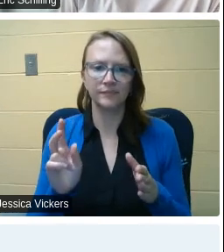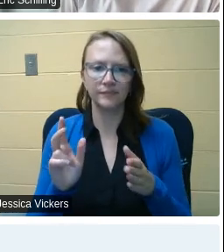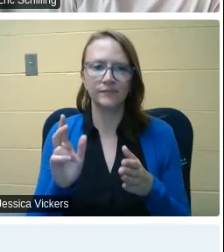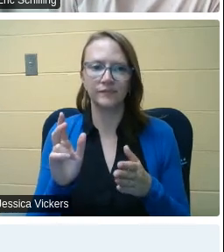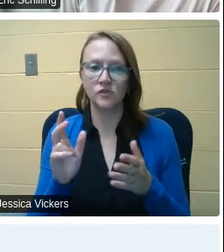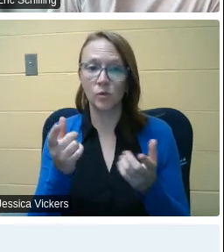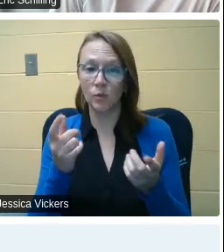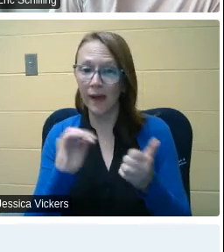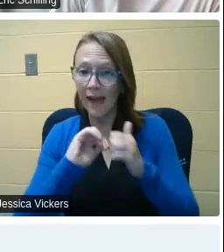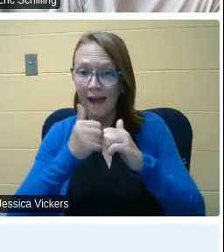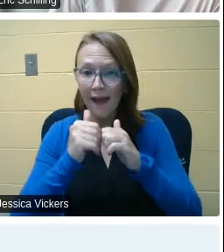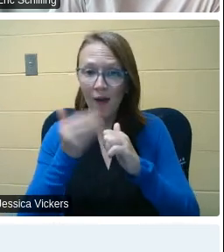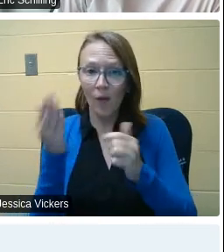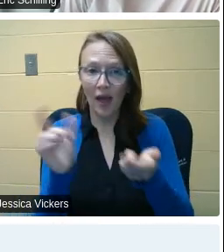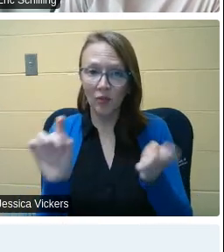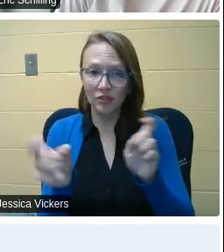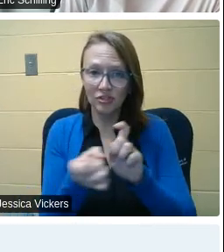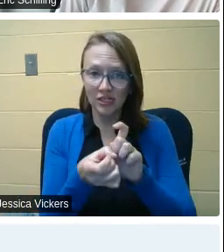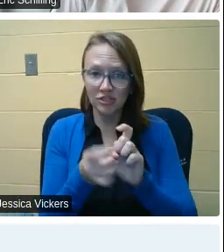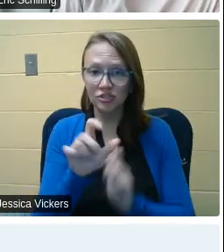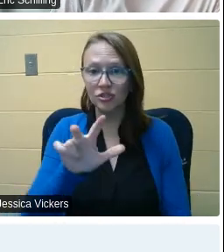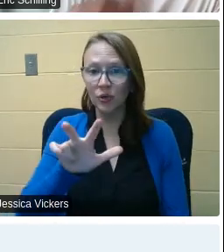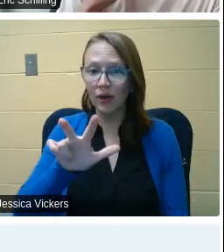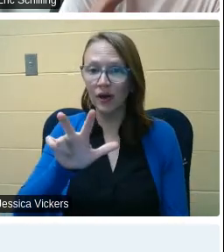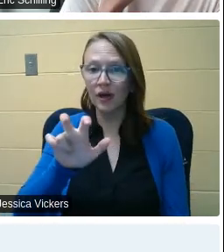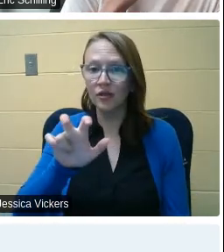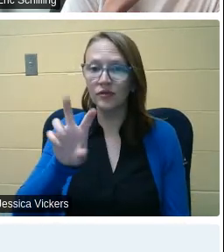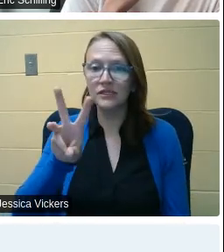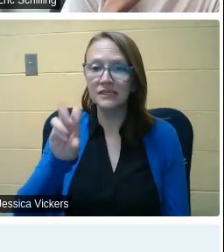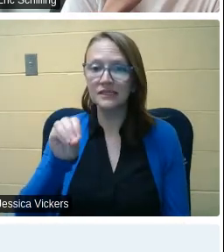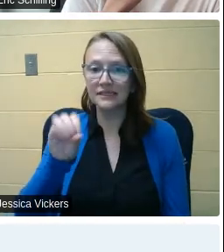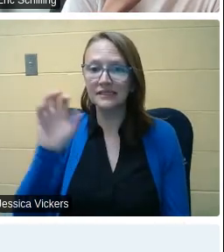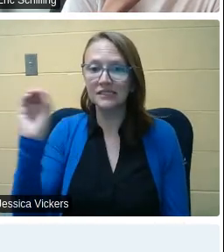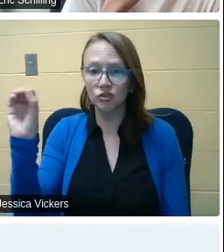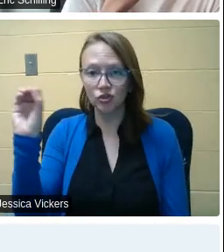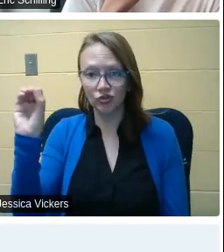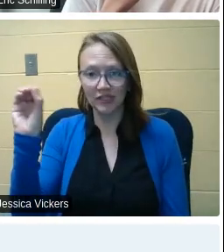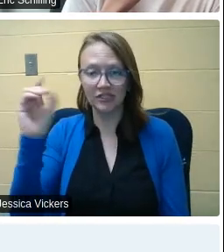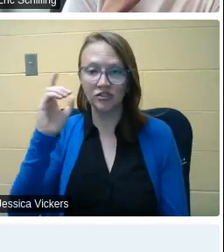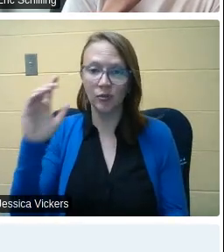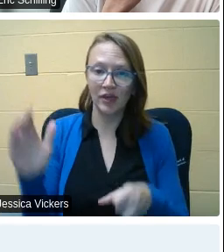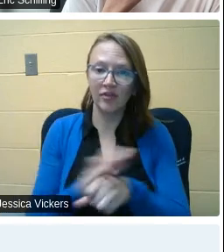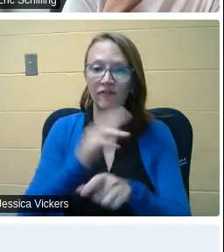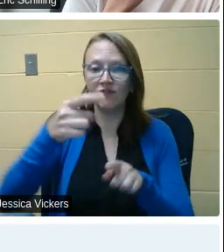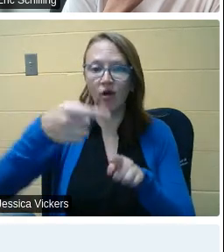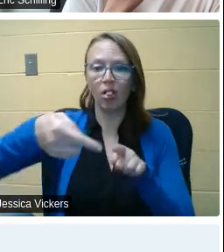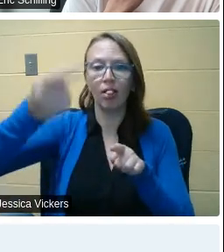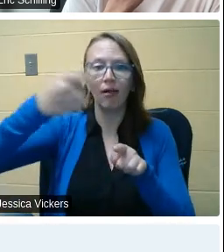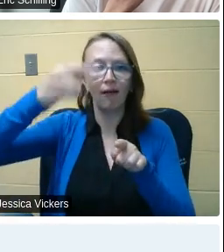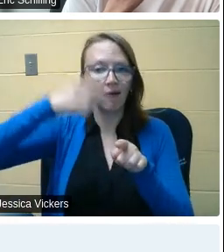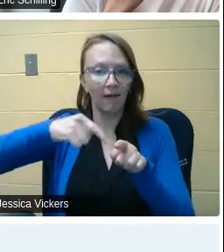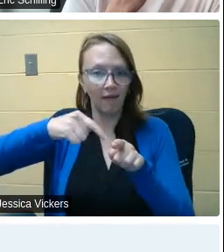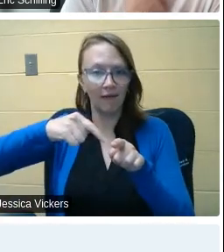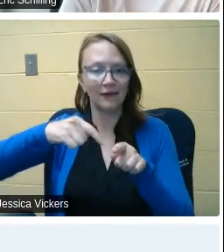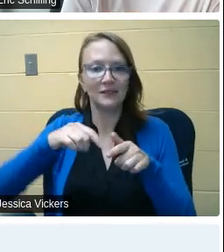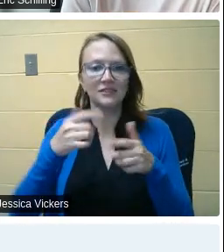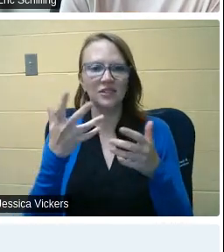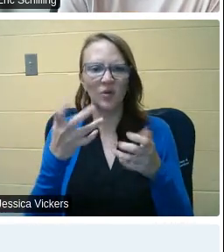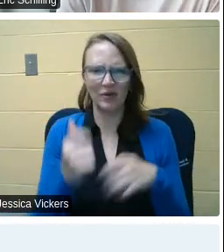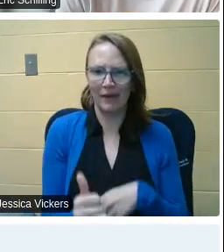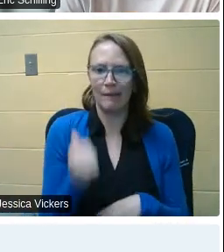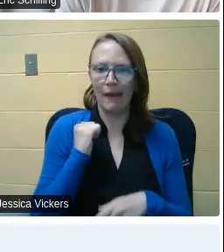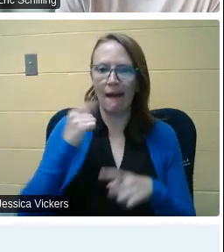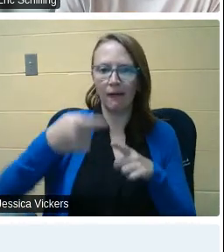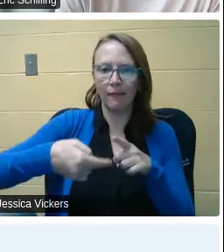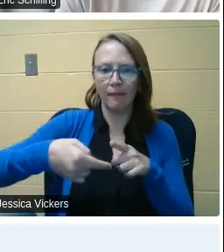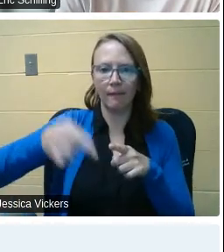that, I'll change this to 360 degrees. This would be a front flip, and I said I wanted a backflip. And then